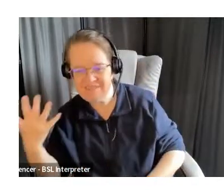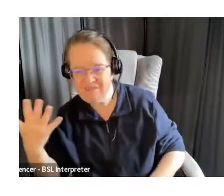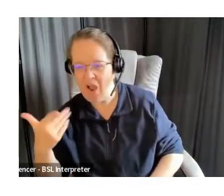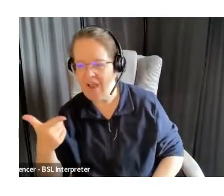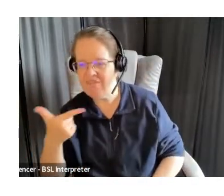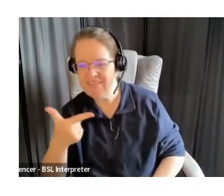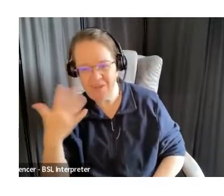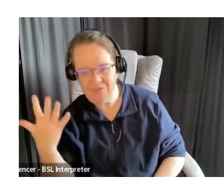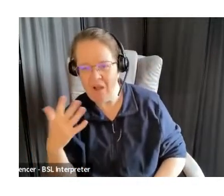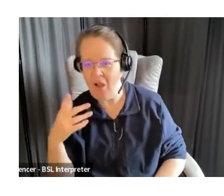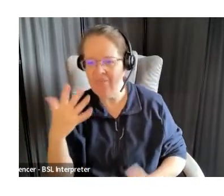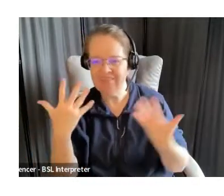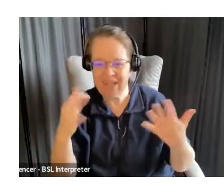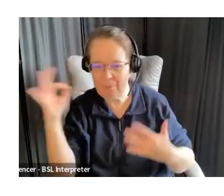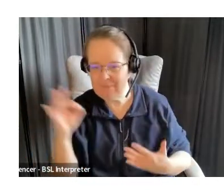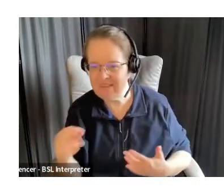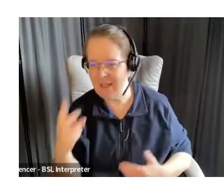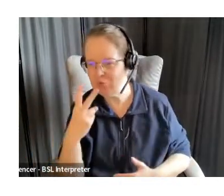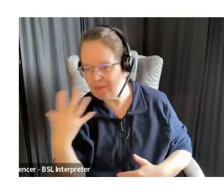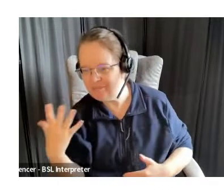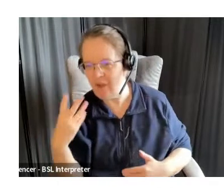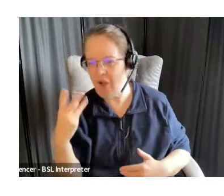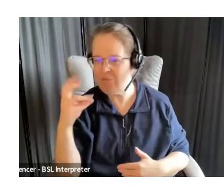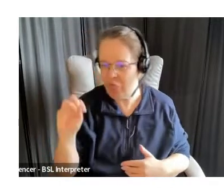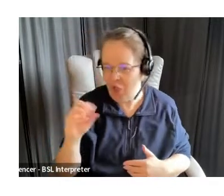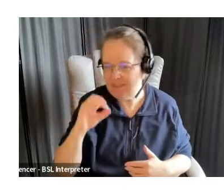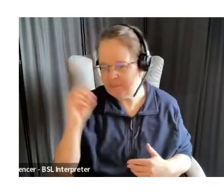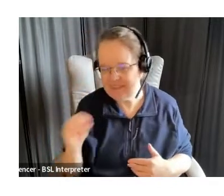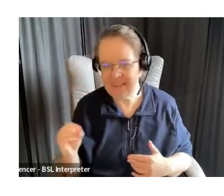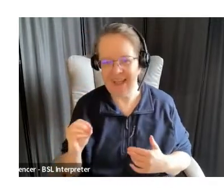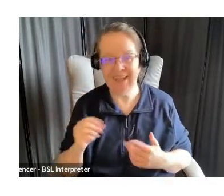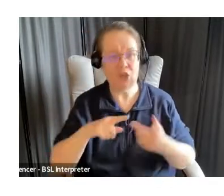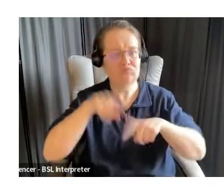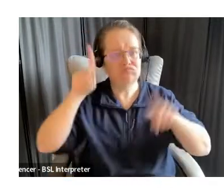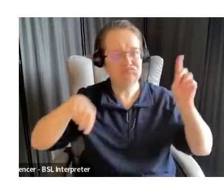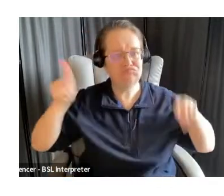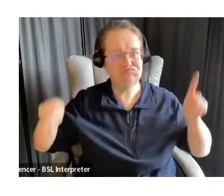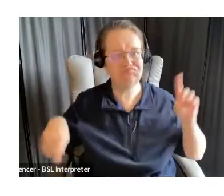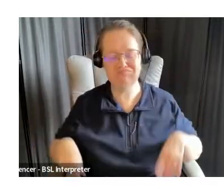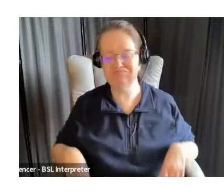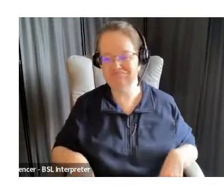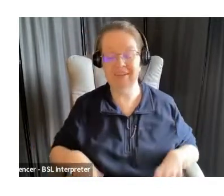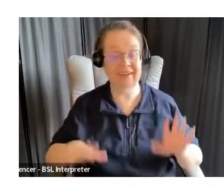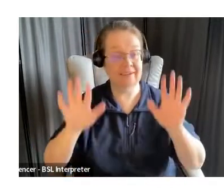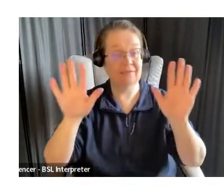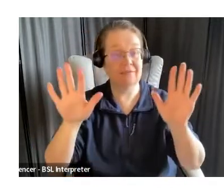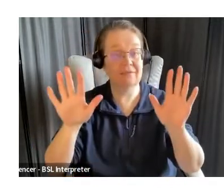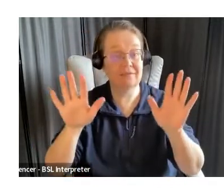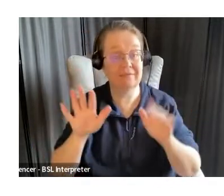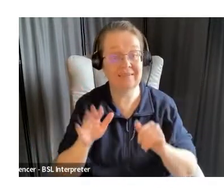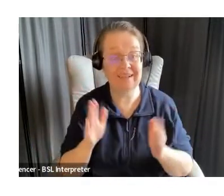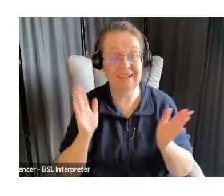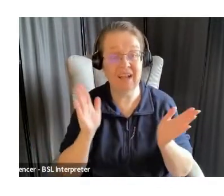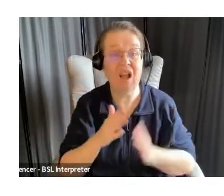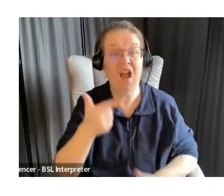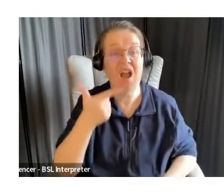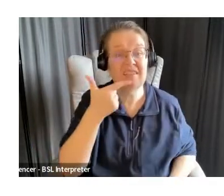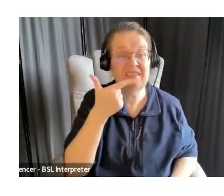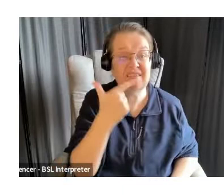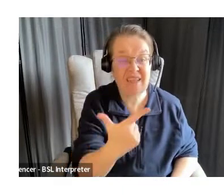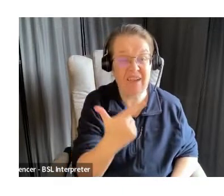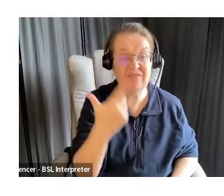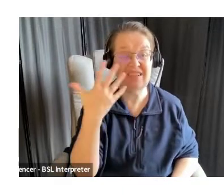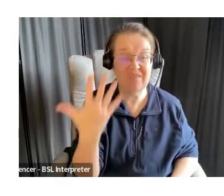75%, 65%, 25%, quite a range. Guys, It's a whopping 75%.